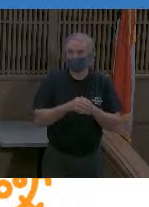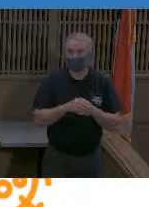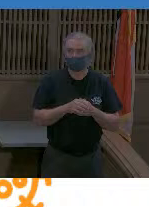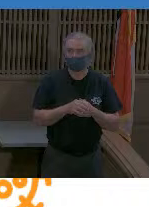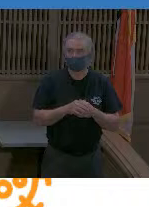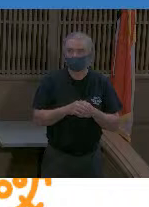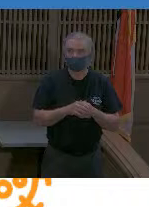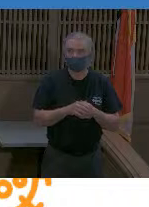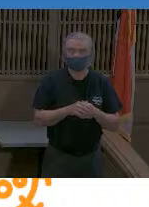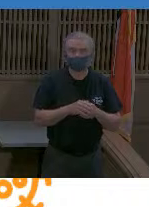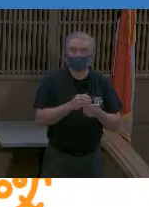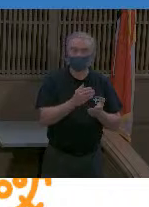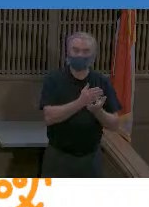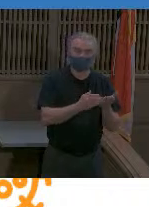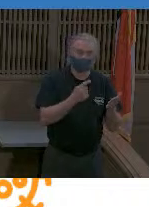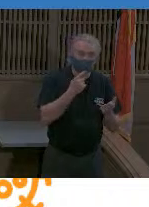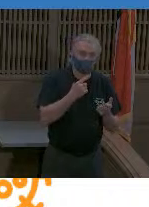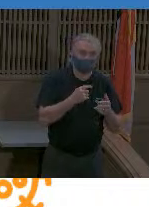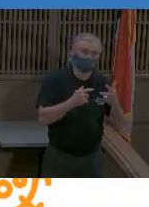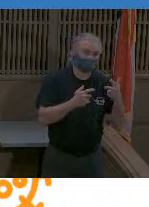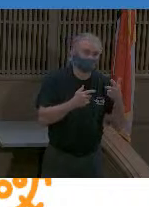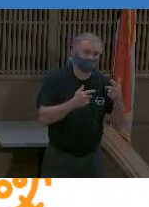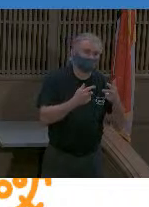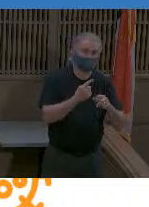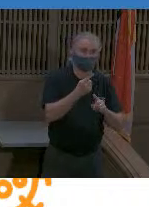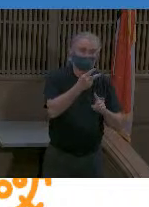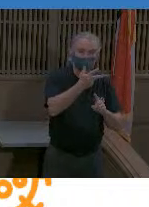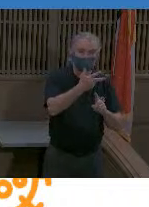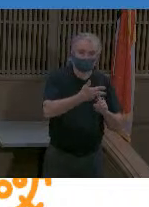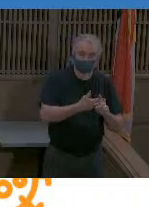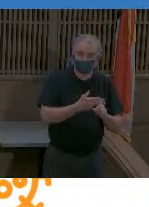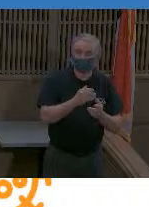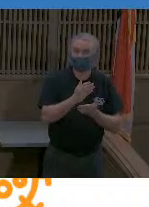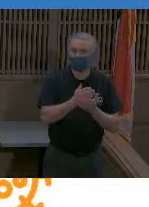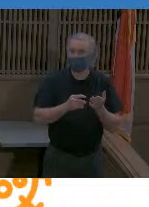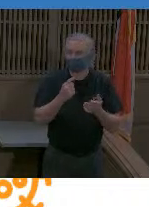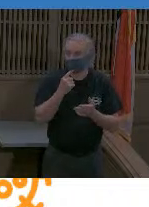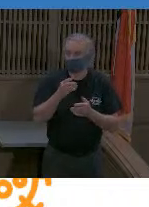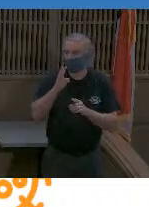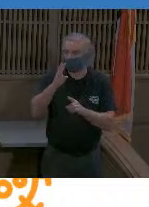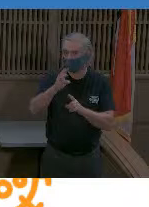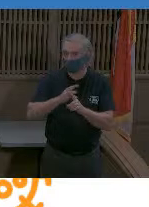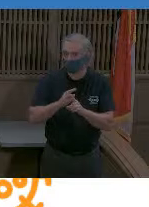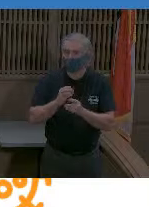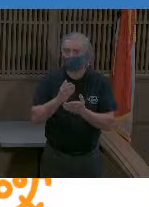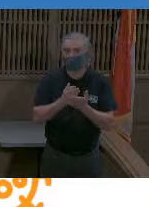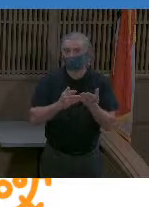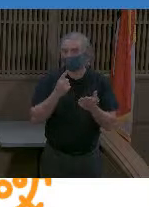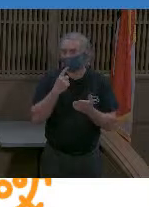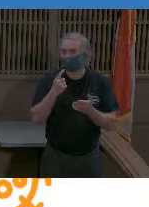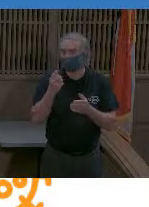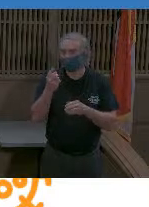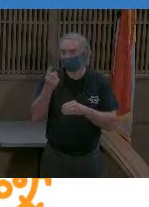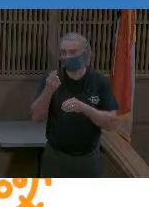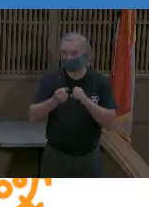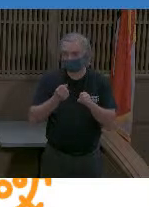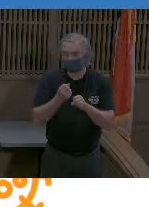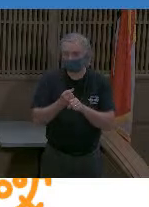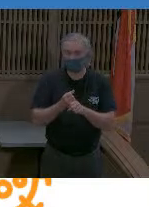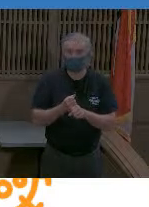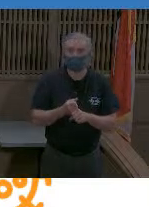months, as much as 6 months. I'm not sure. But what the information is that I've received is that the